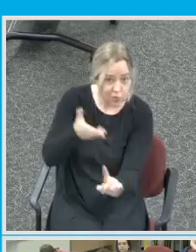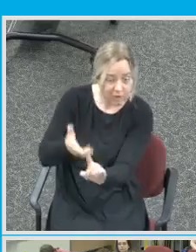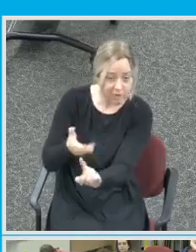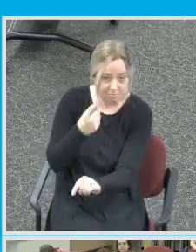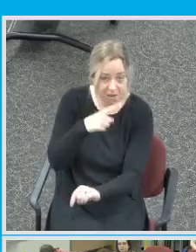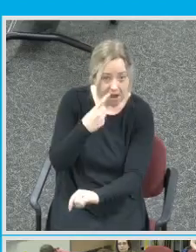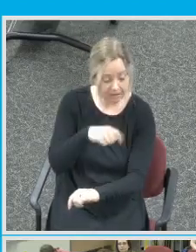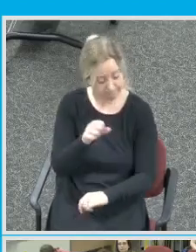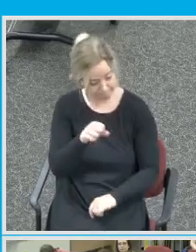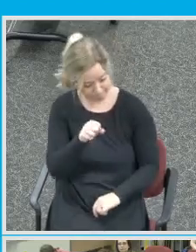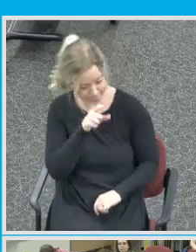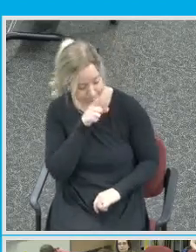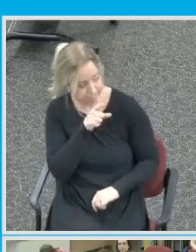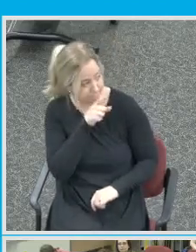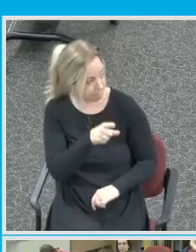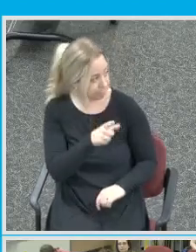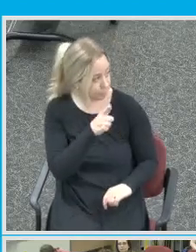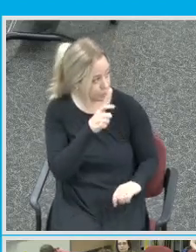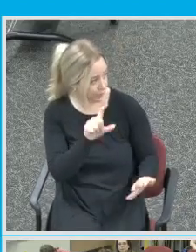helpful.